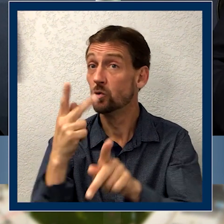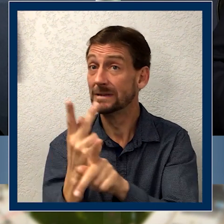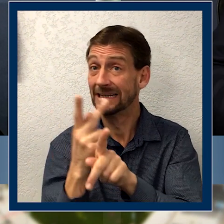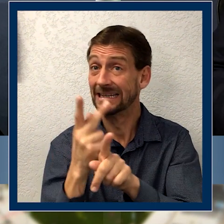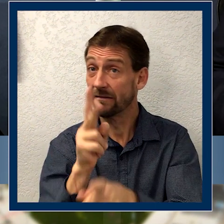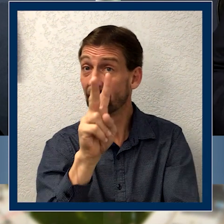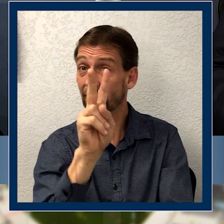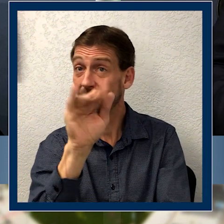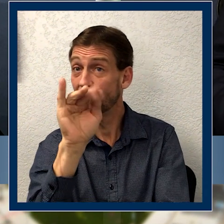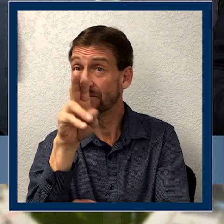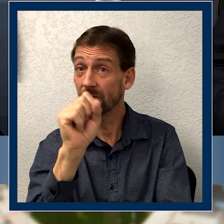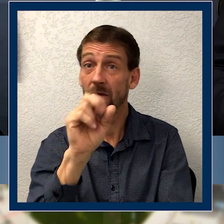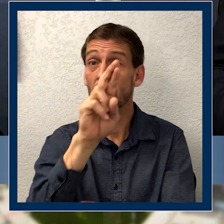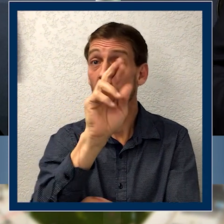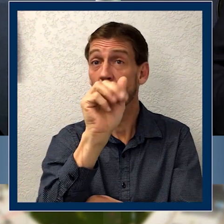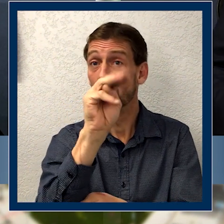use of remdesivir,